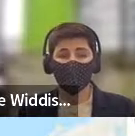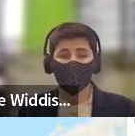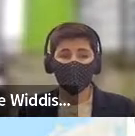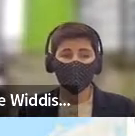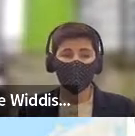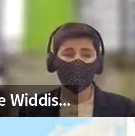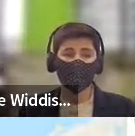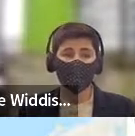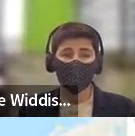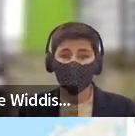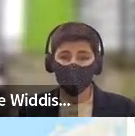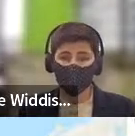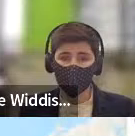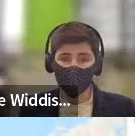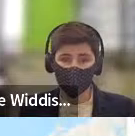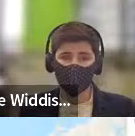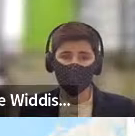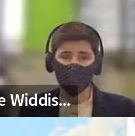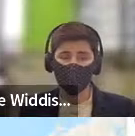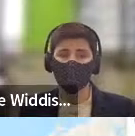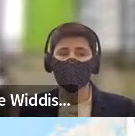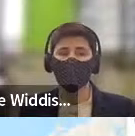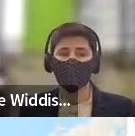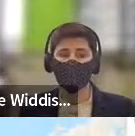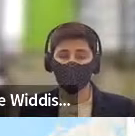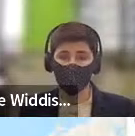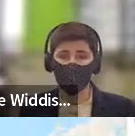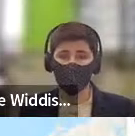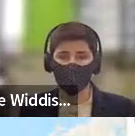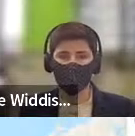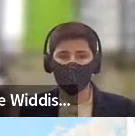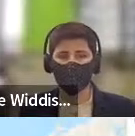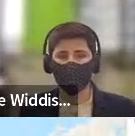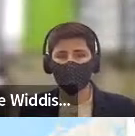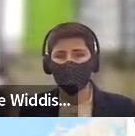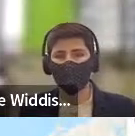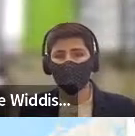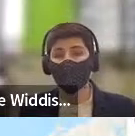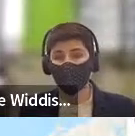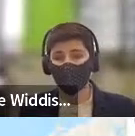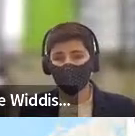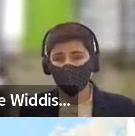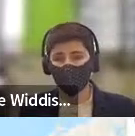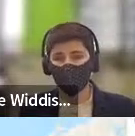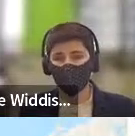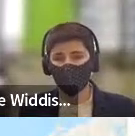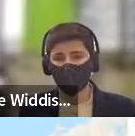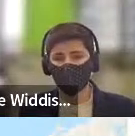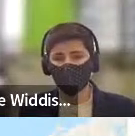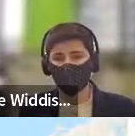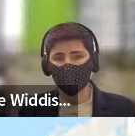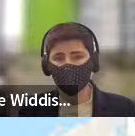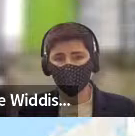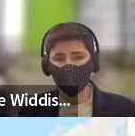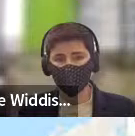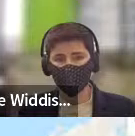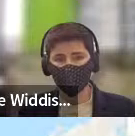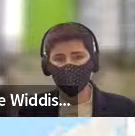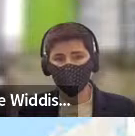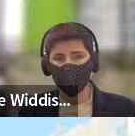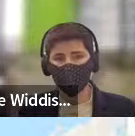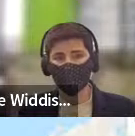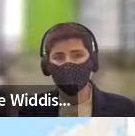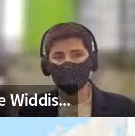Now we'll look at the last risk category up for displacement, market pressure.